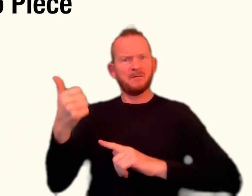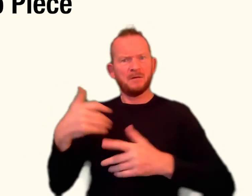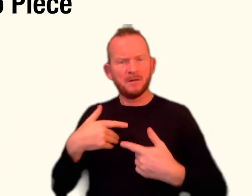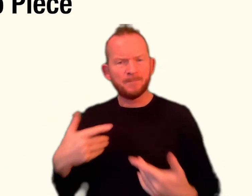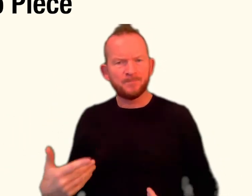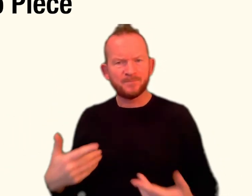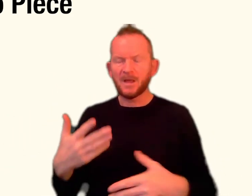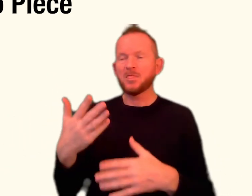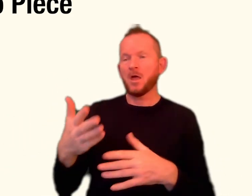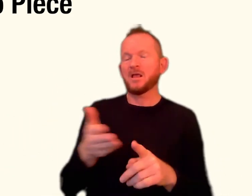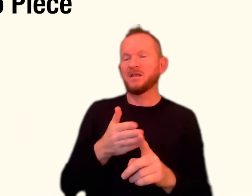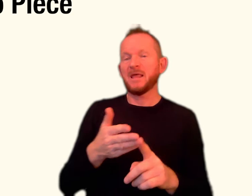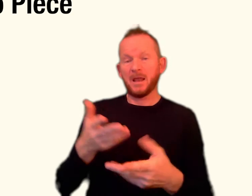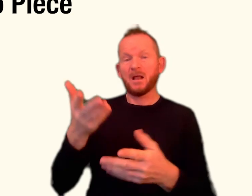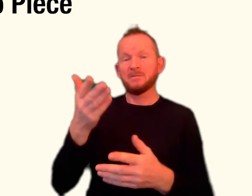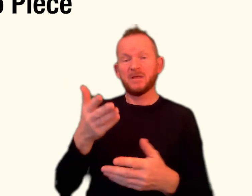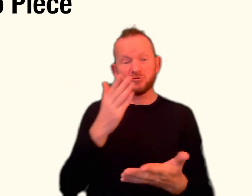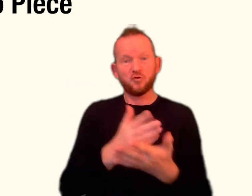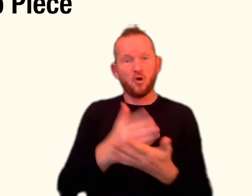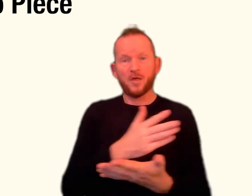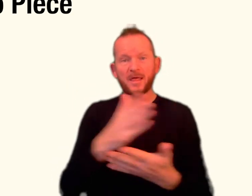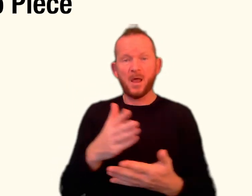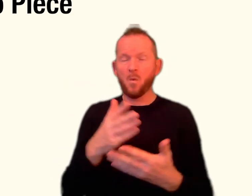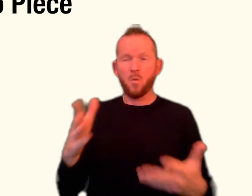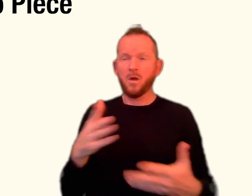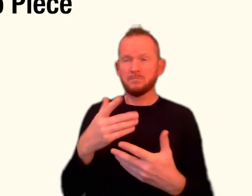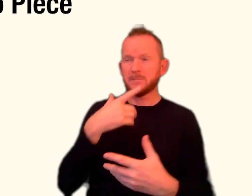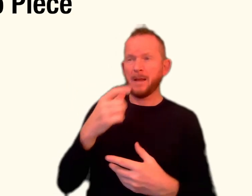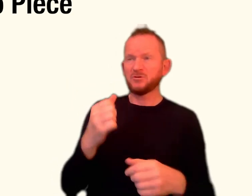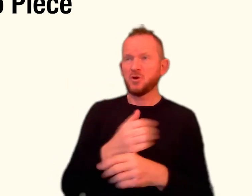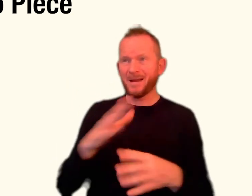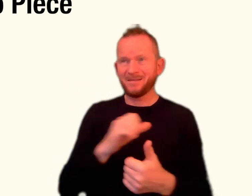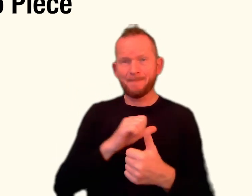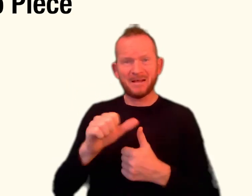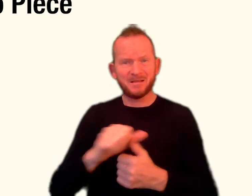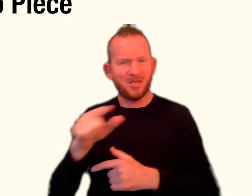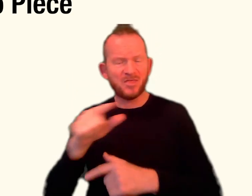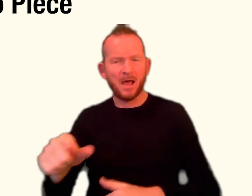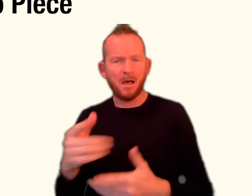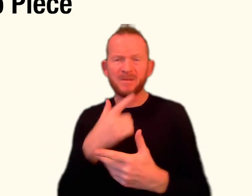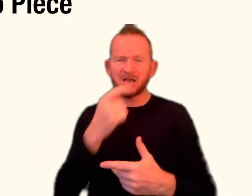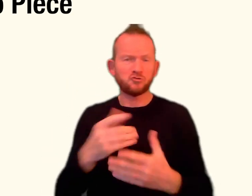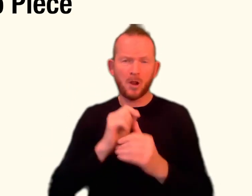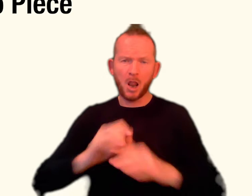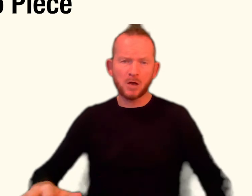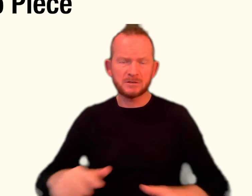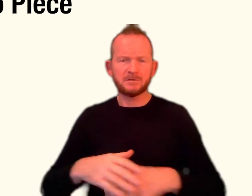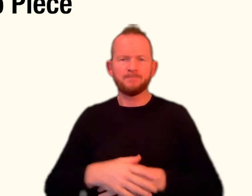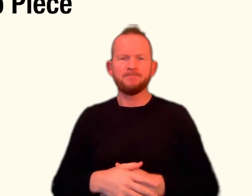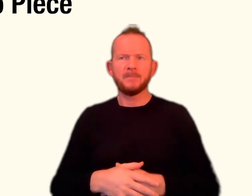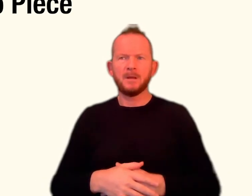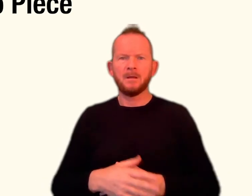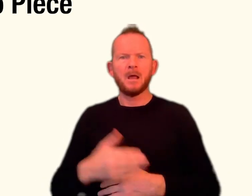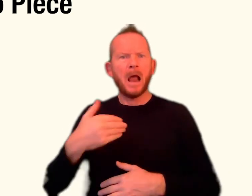be able to do anything better than that. And I think we've lost a lot of potential because of this. When I was very young and I was diagnosed with severe